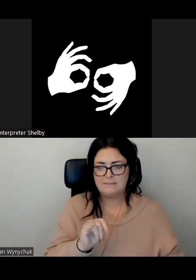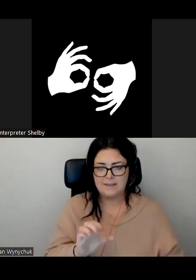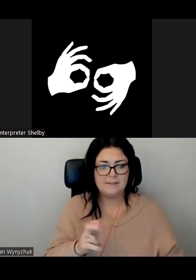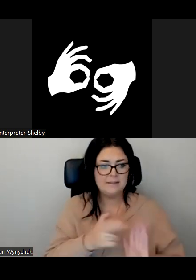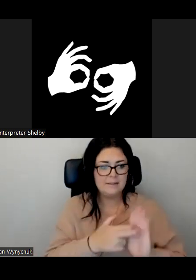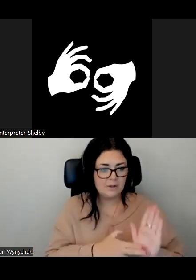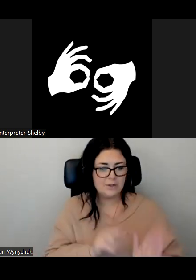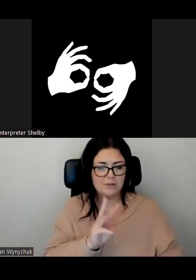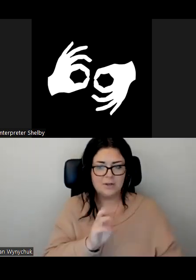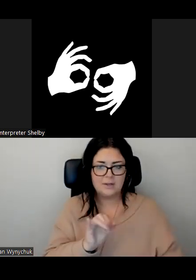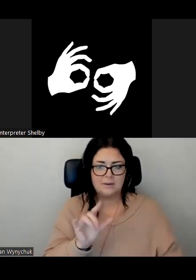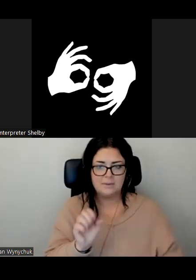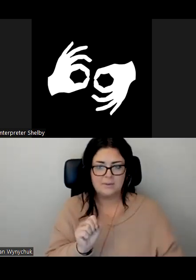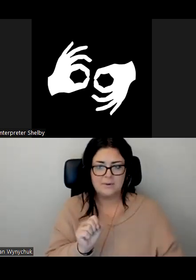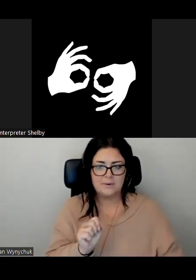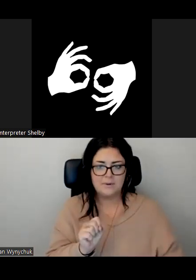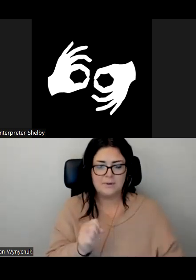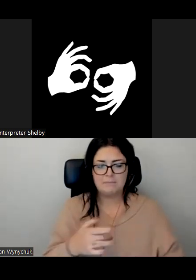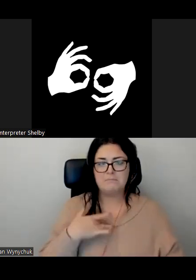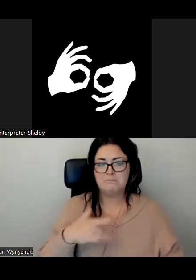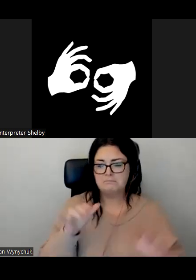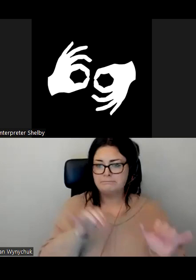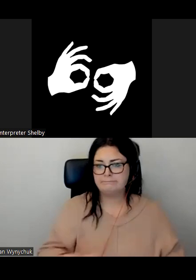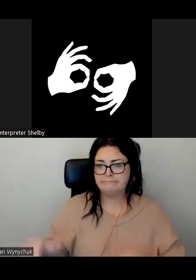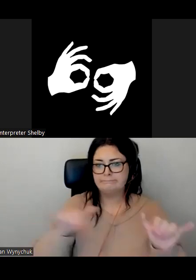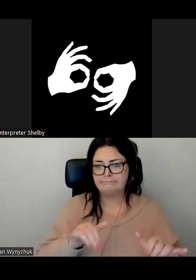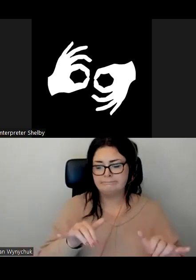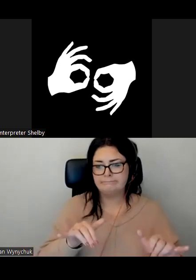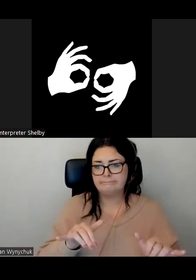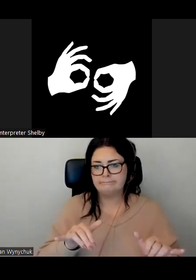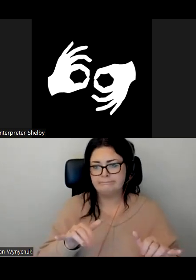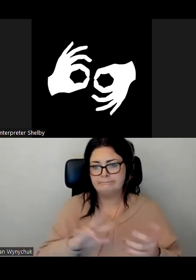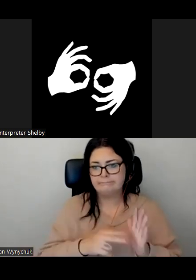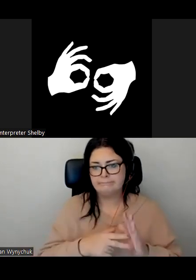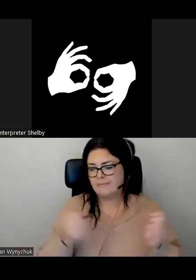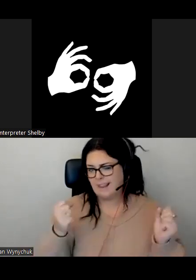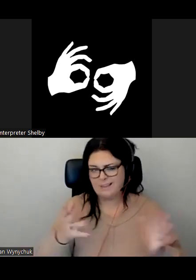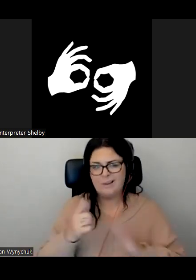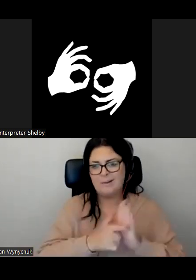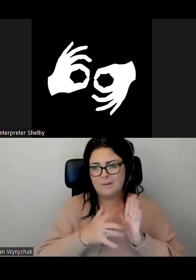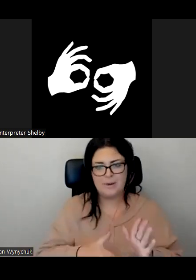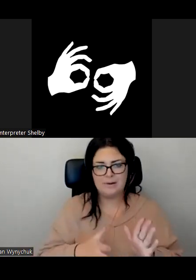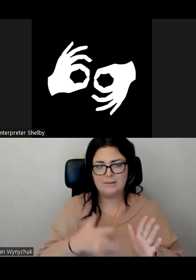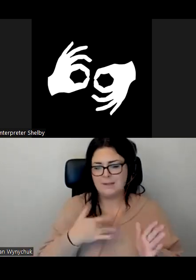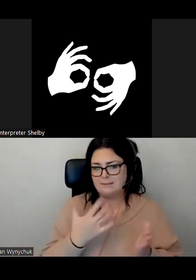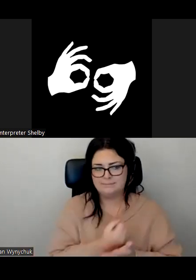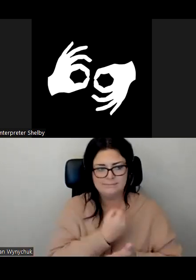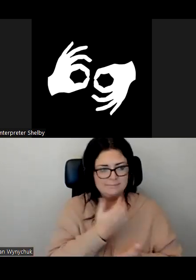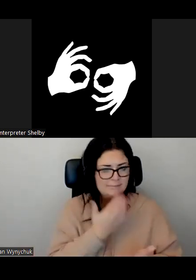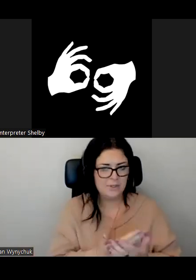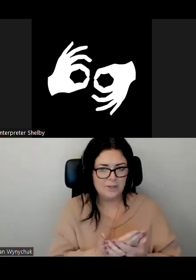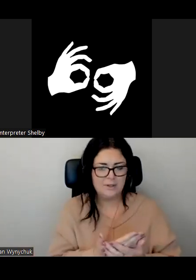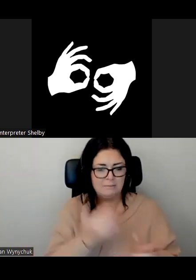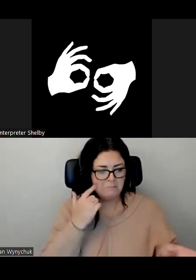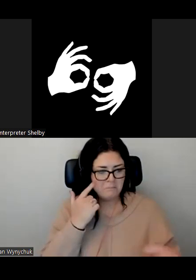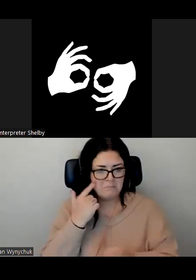are very common, and they're a lot of lawyers' bread and butter. So they're quite familiar.